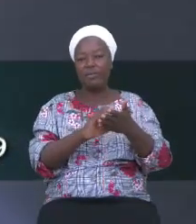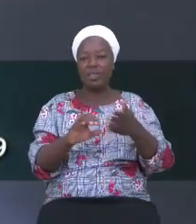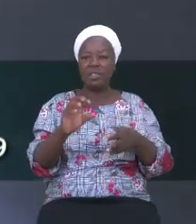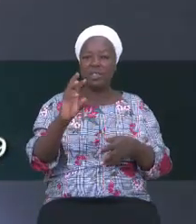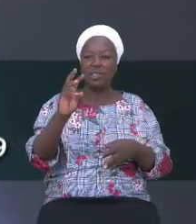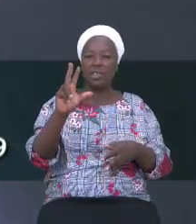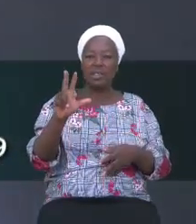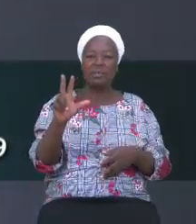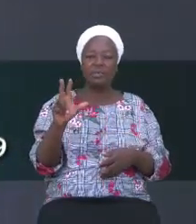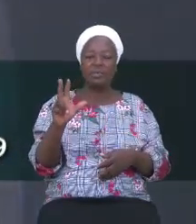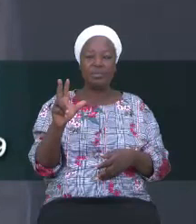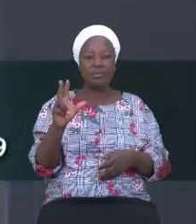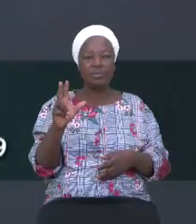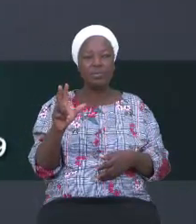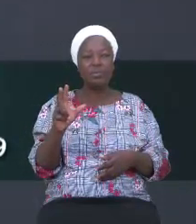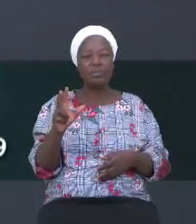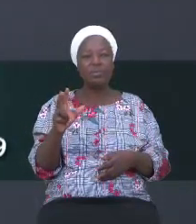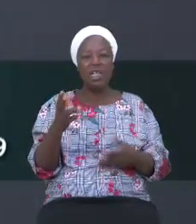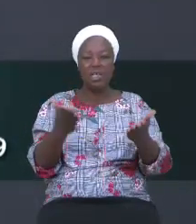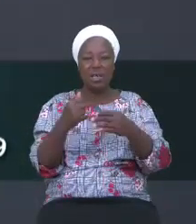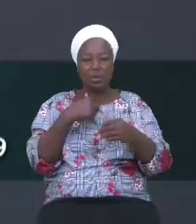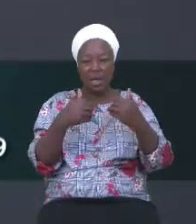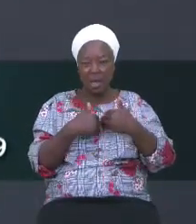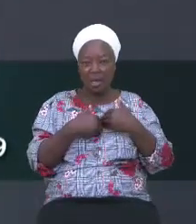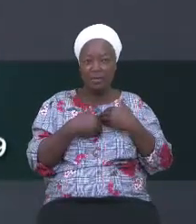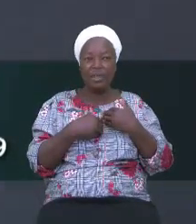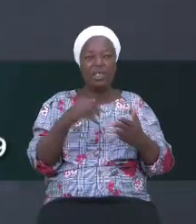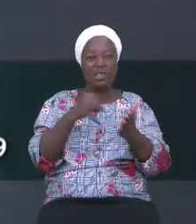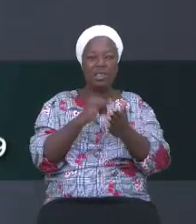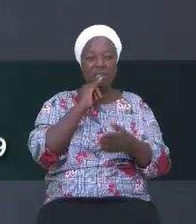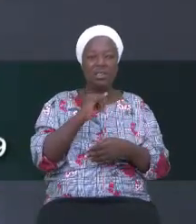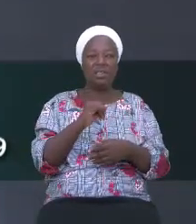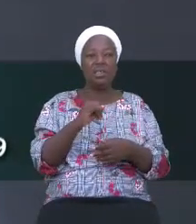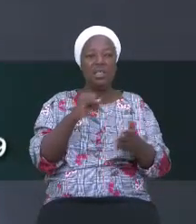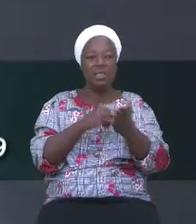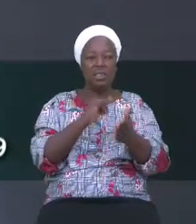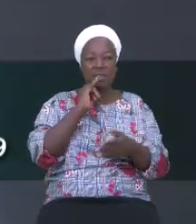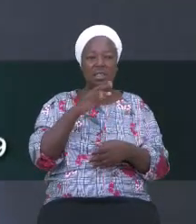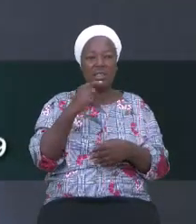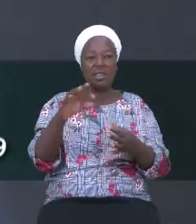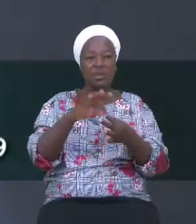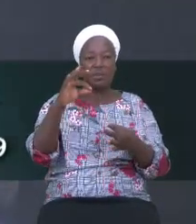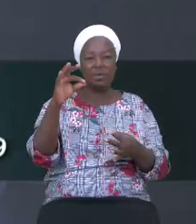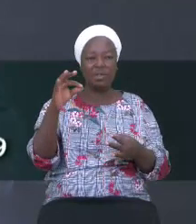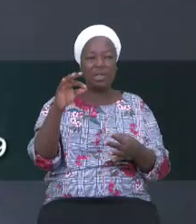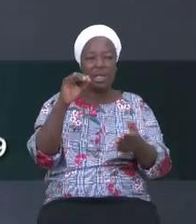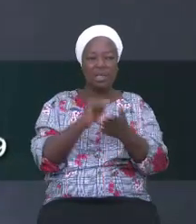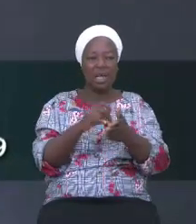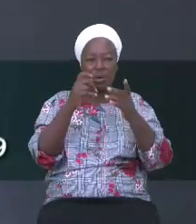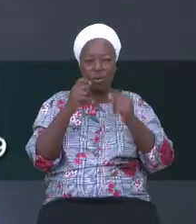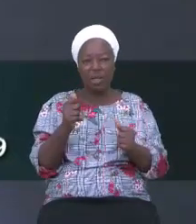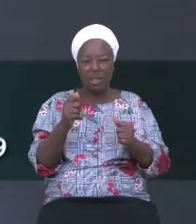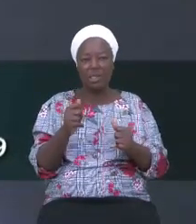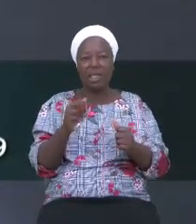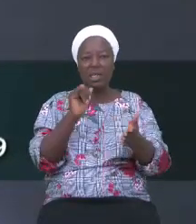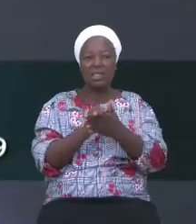verse 63, here we have, it says, it is the Spirit, the quickness